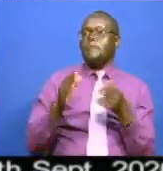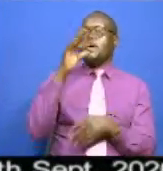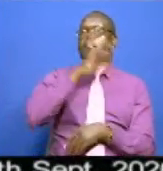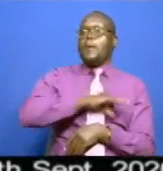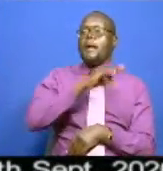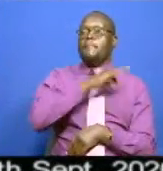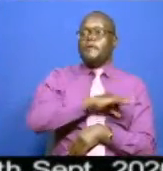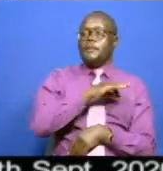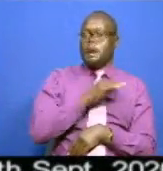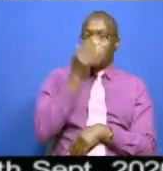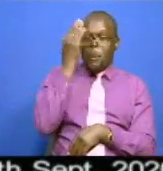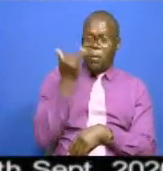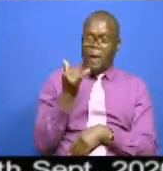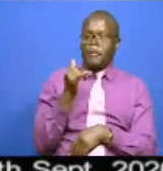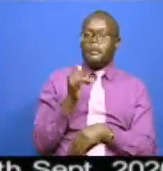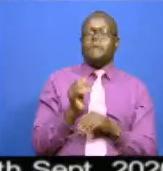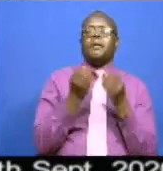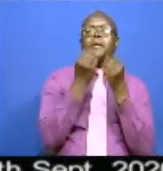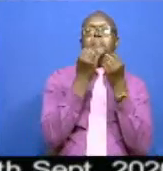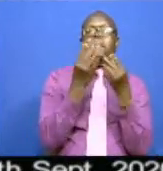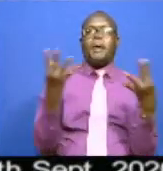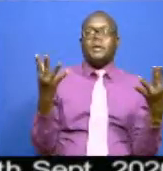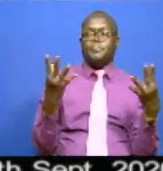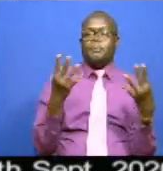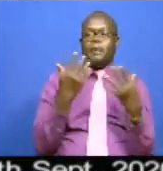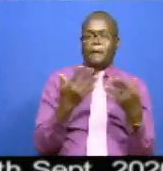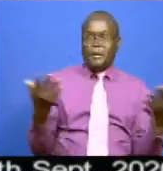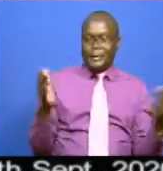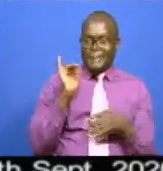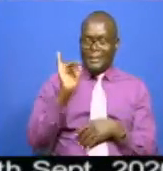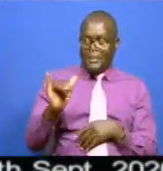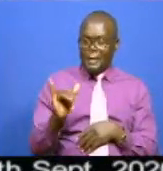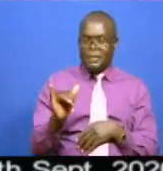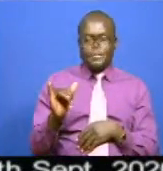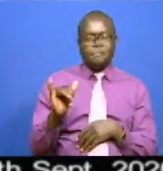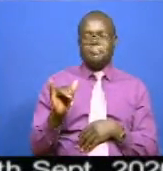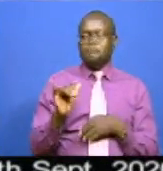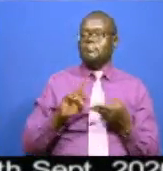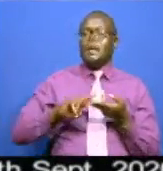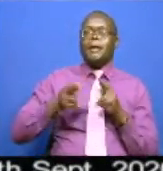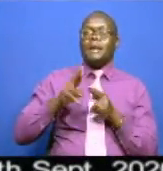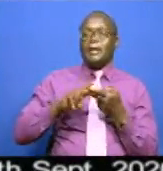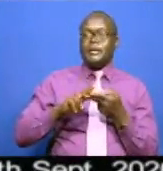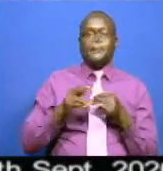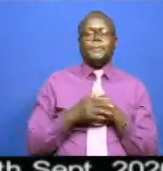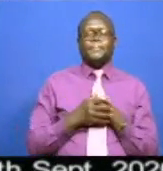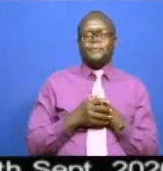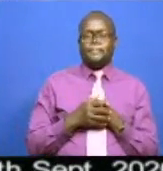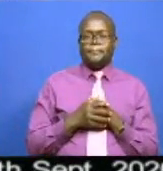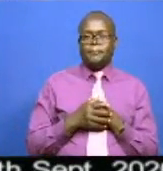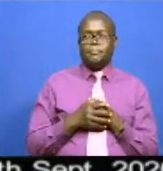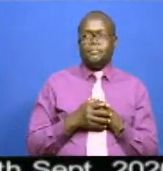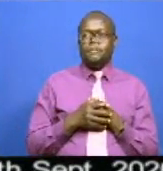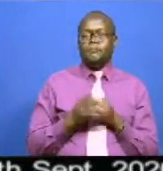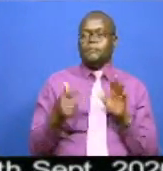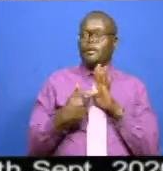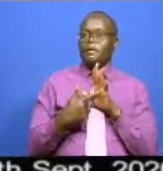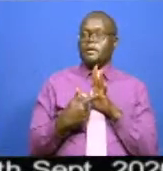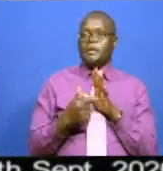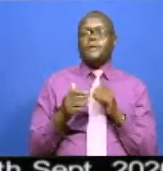benefit because of multiple factors that are more or less related. Honorable Speaker, for